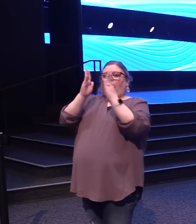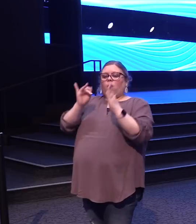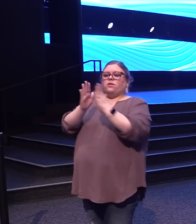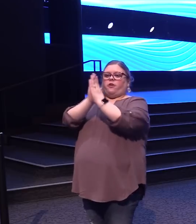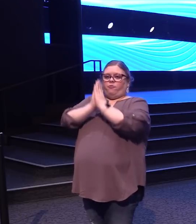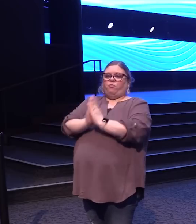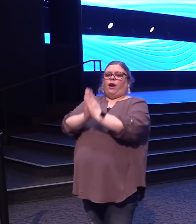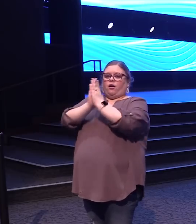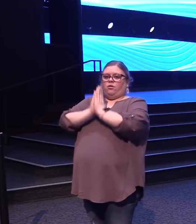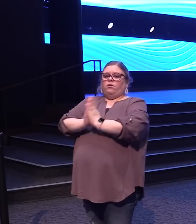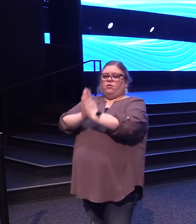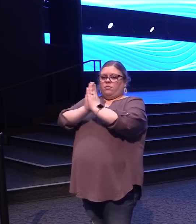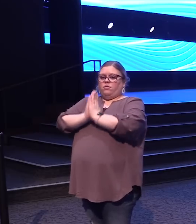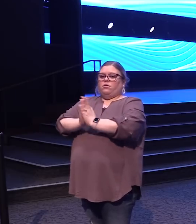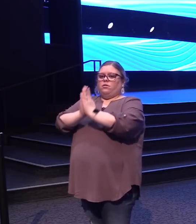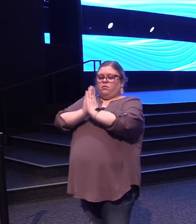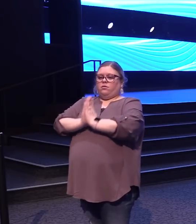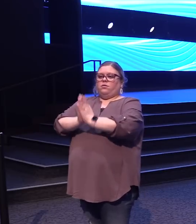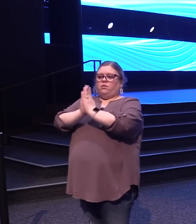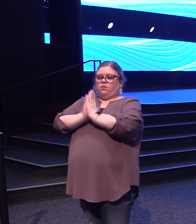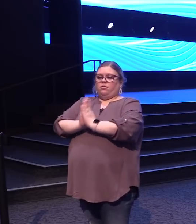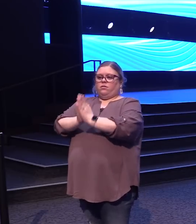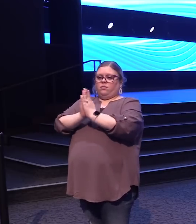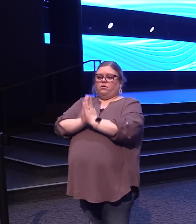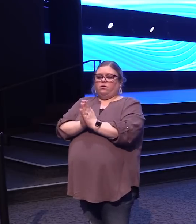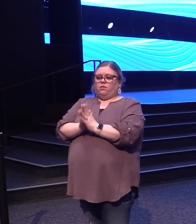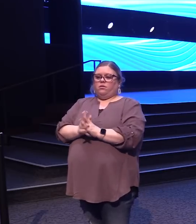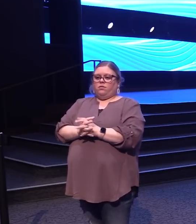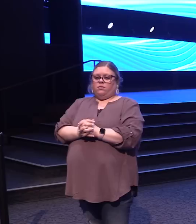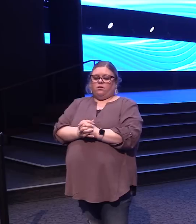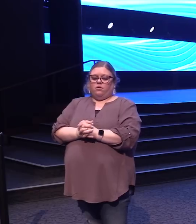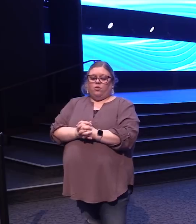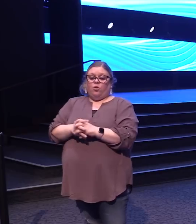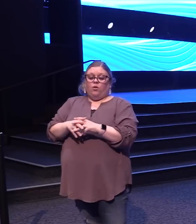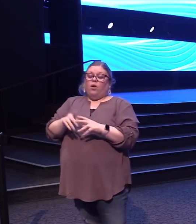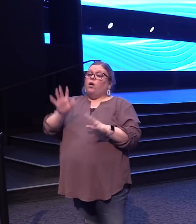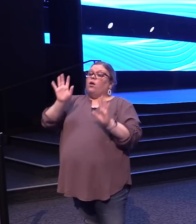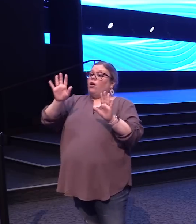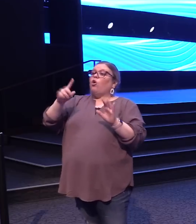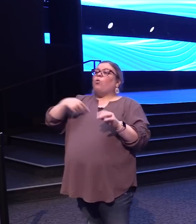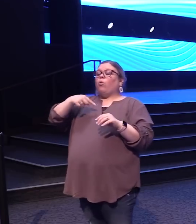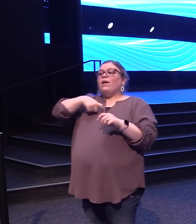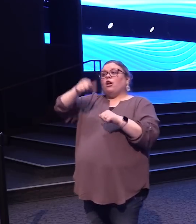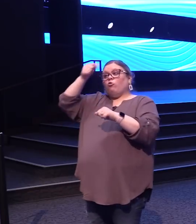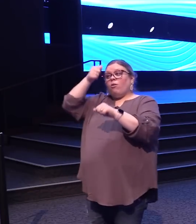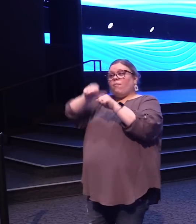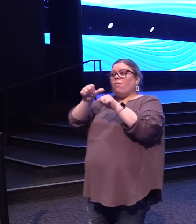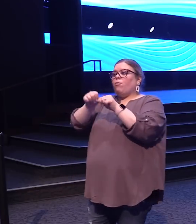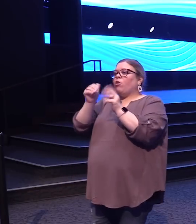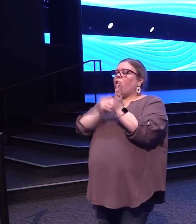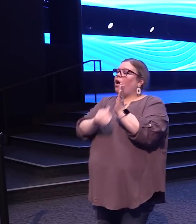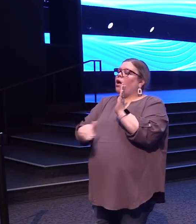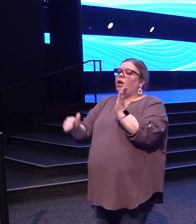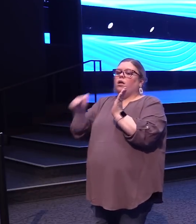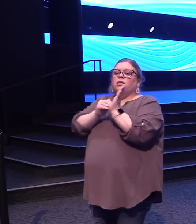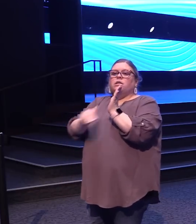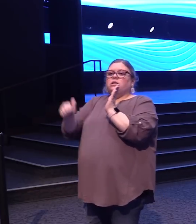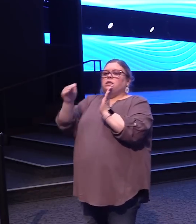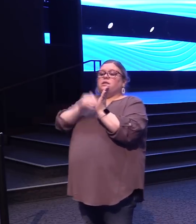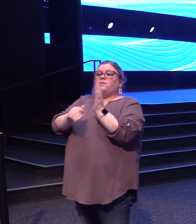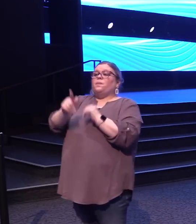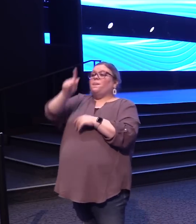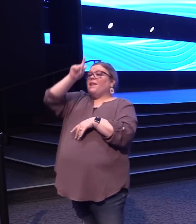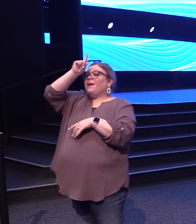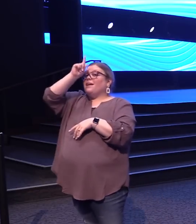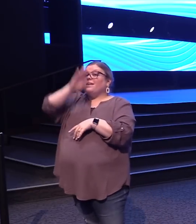The temple was a house of prayer. Now, we need to remind ourselves constantly that God